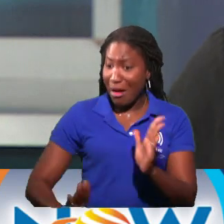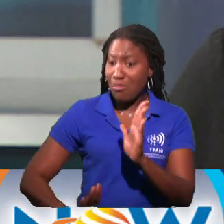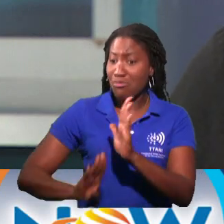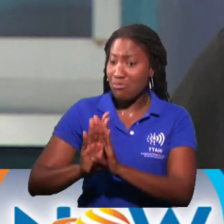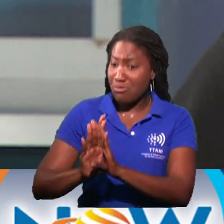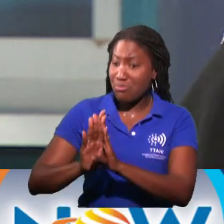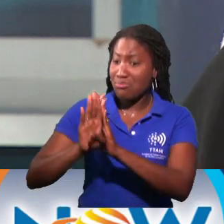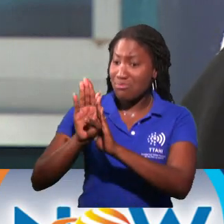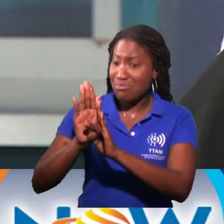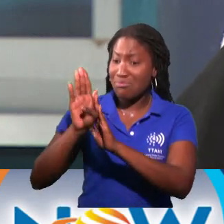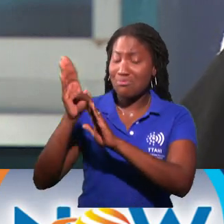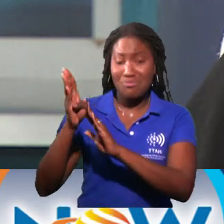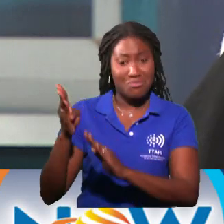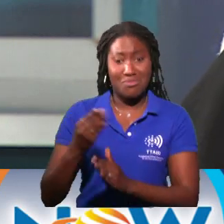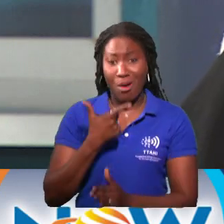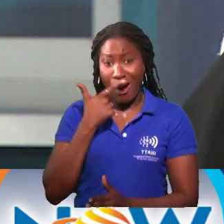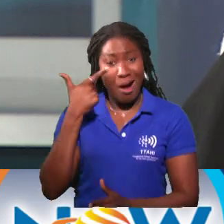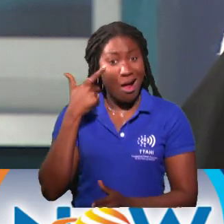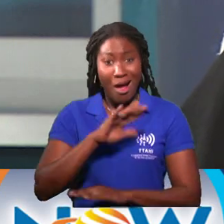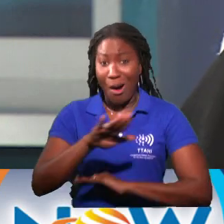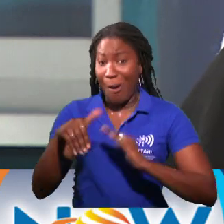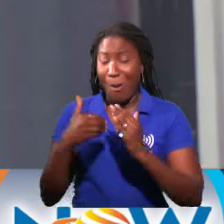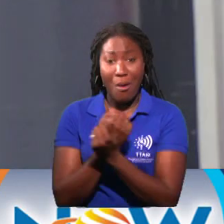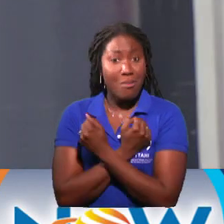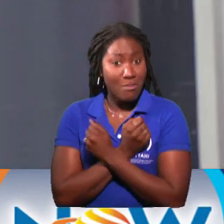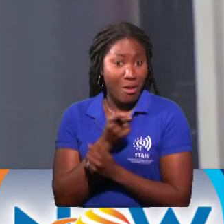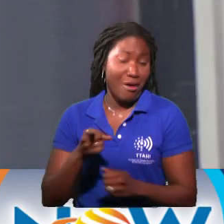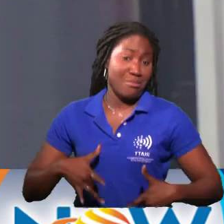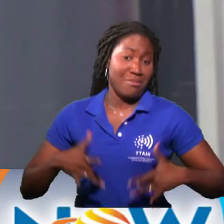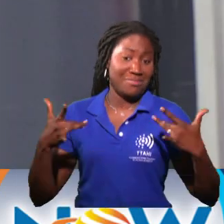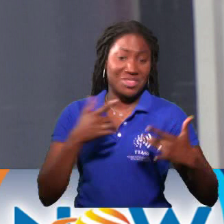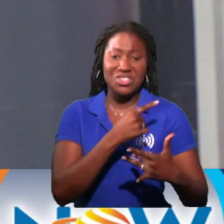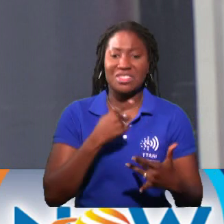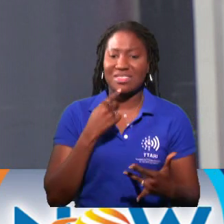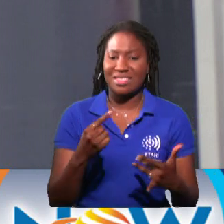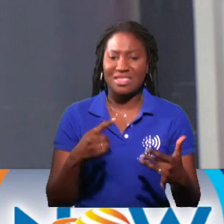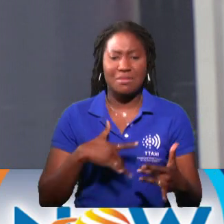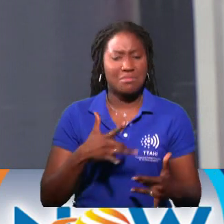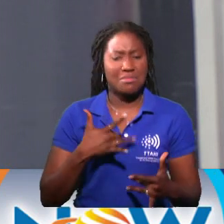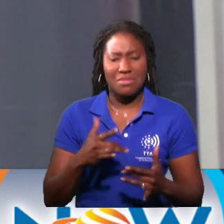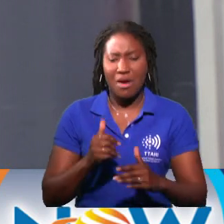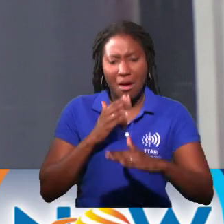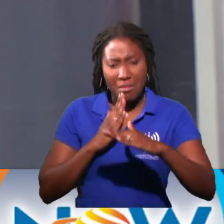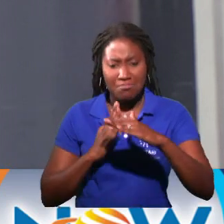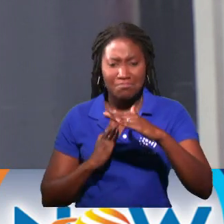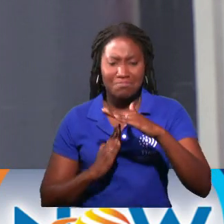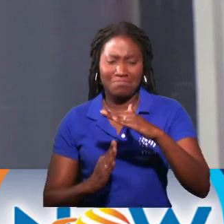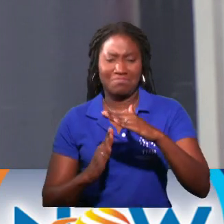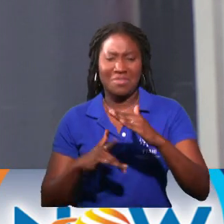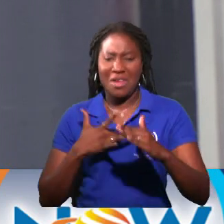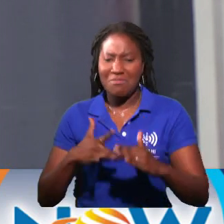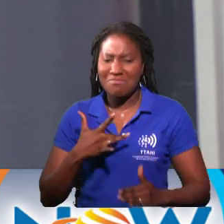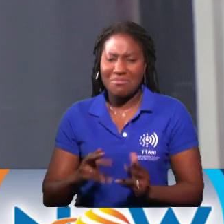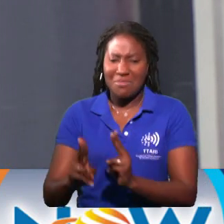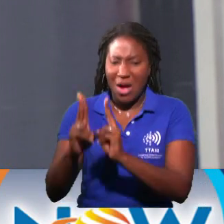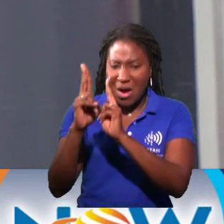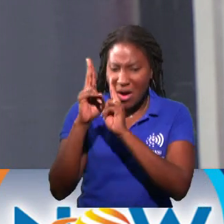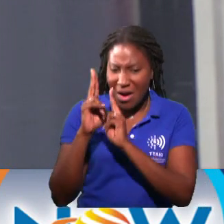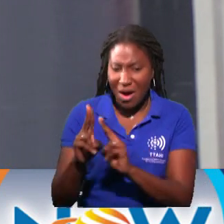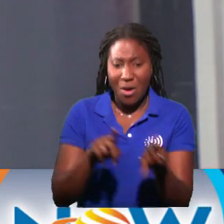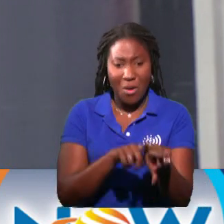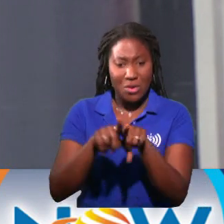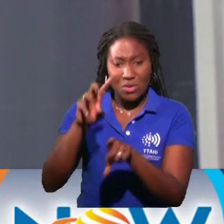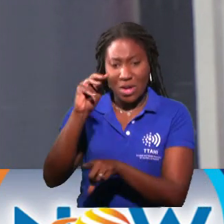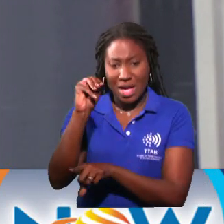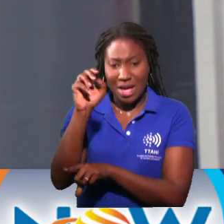of the premier events in the Caribbean? It's an extreme honor. I mean, all honor to Dr. Marina Salandi Brown.